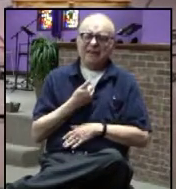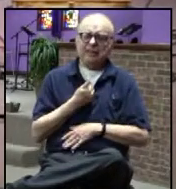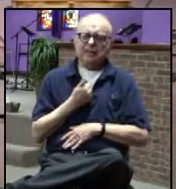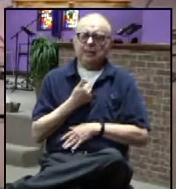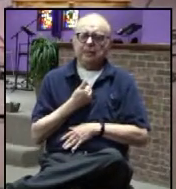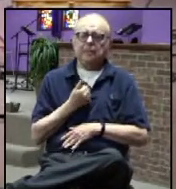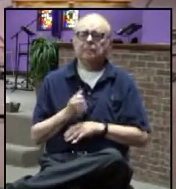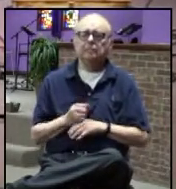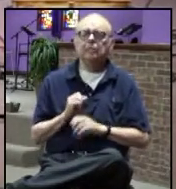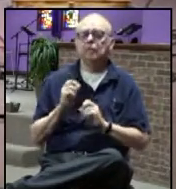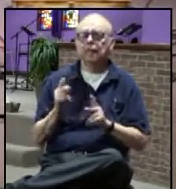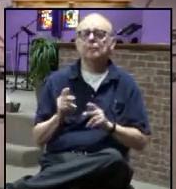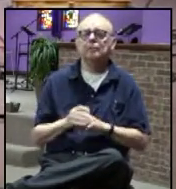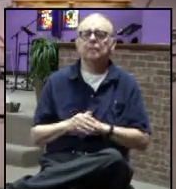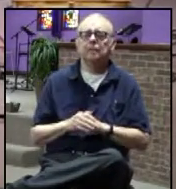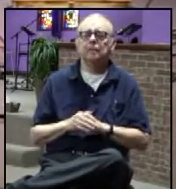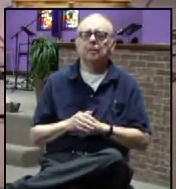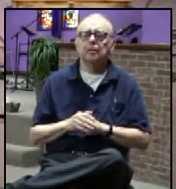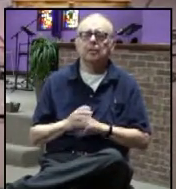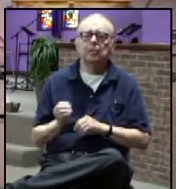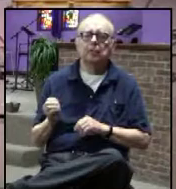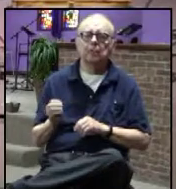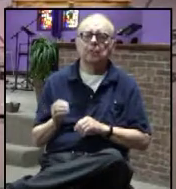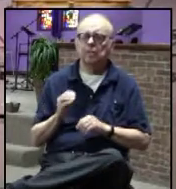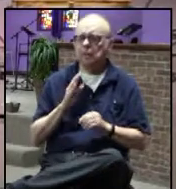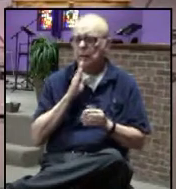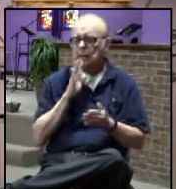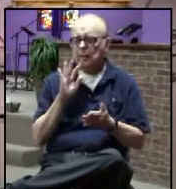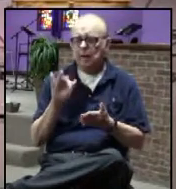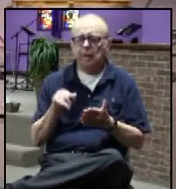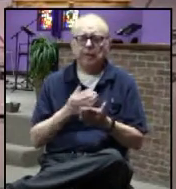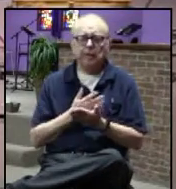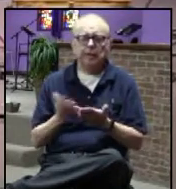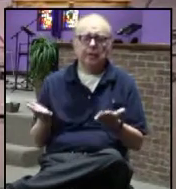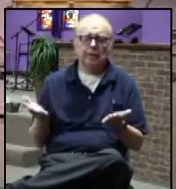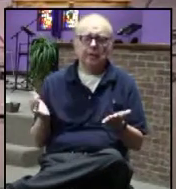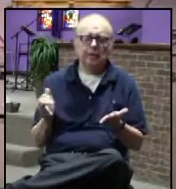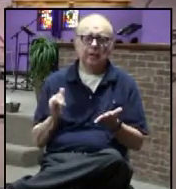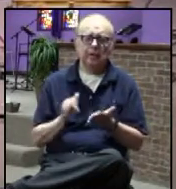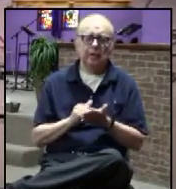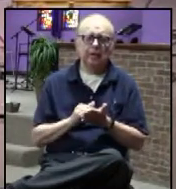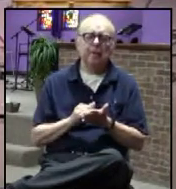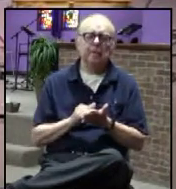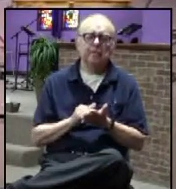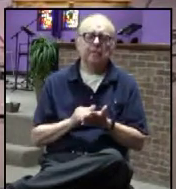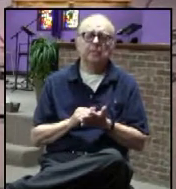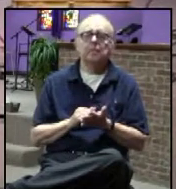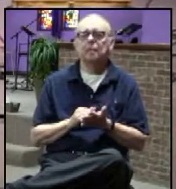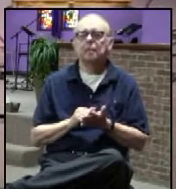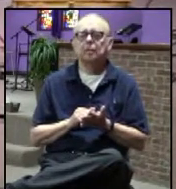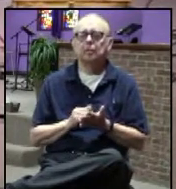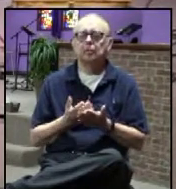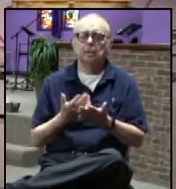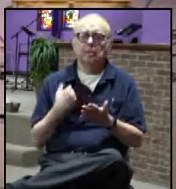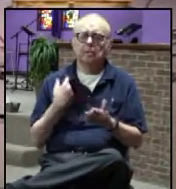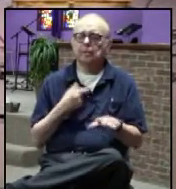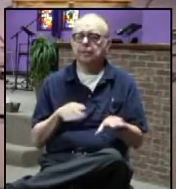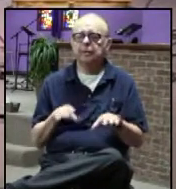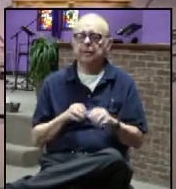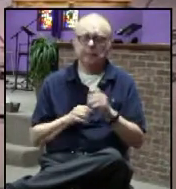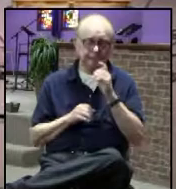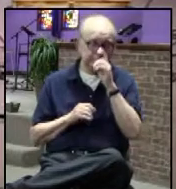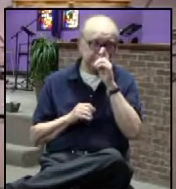ourselves too, okay? And we'll talk about some of the things about impacting there. And before we